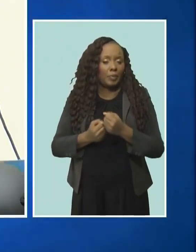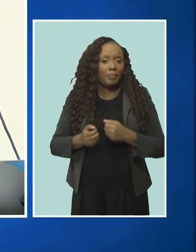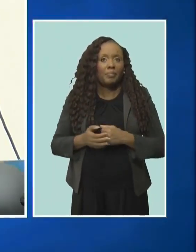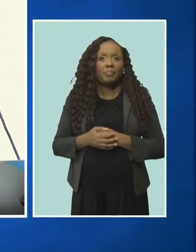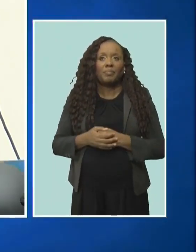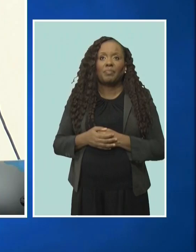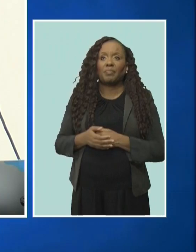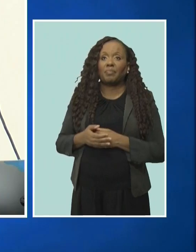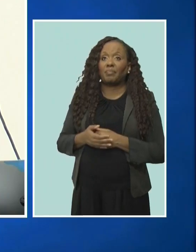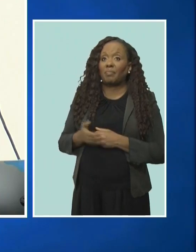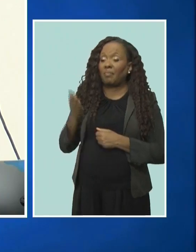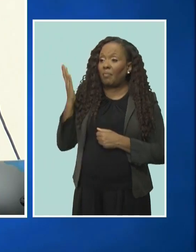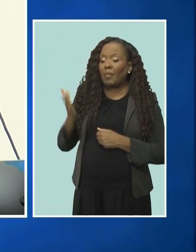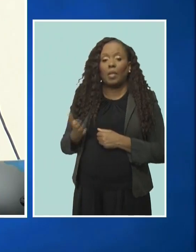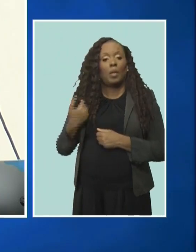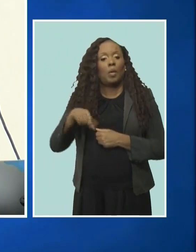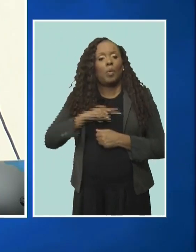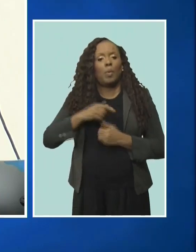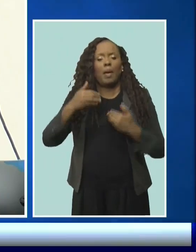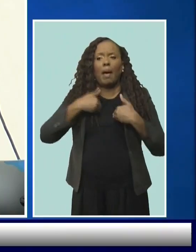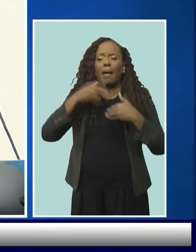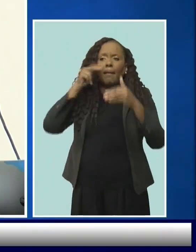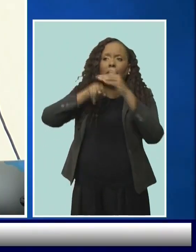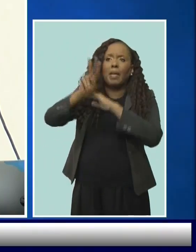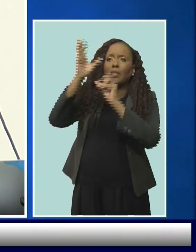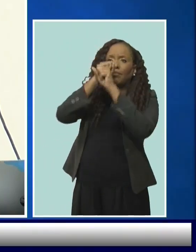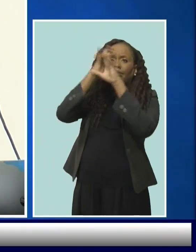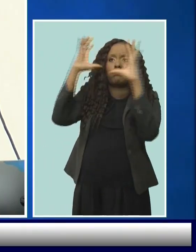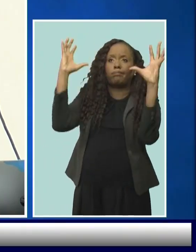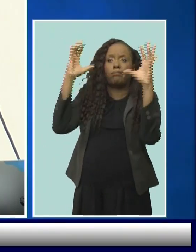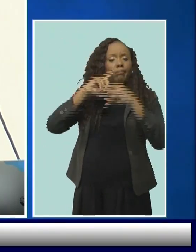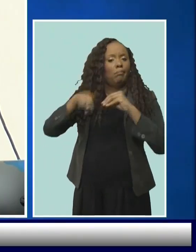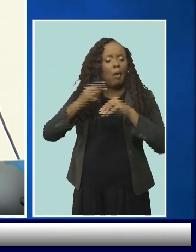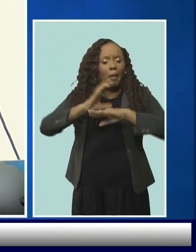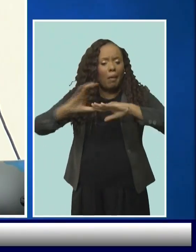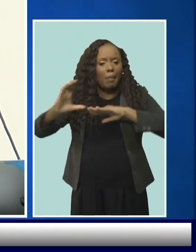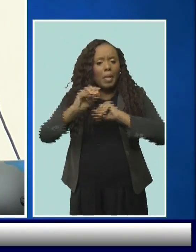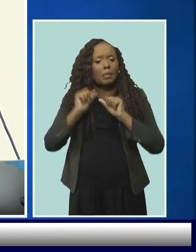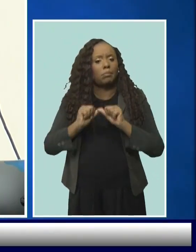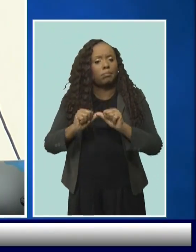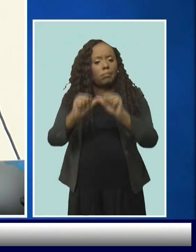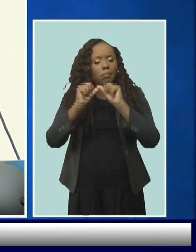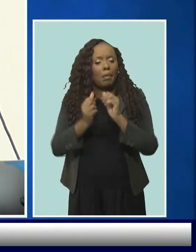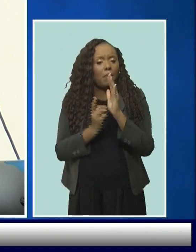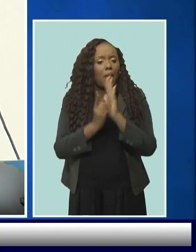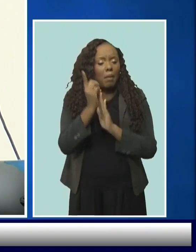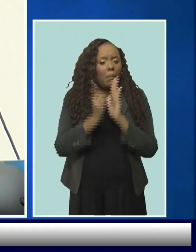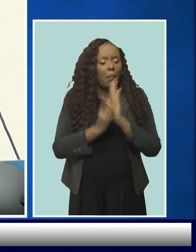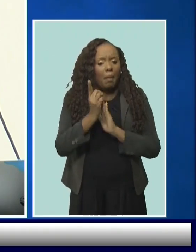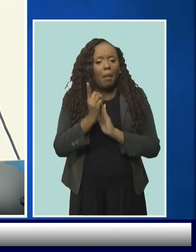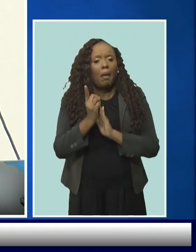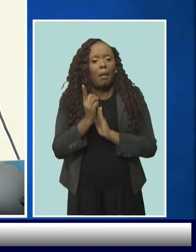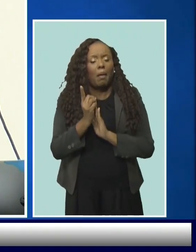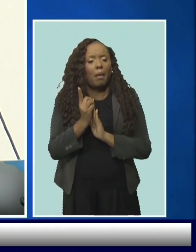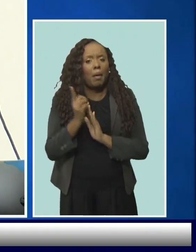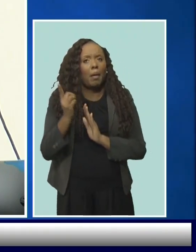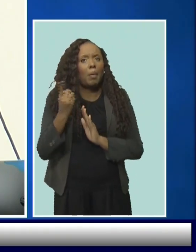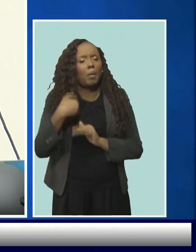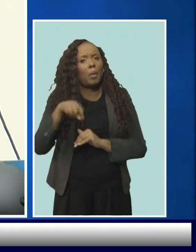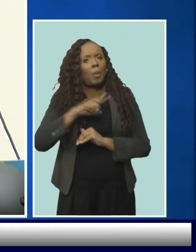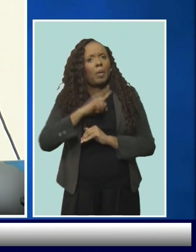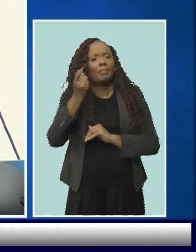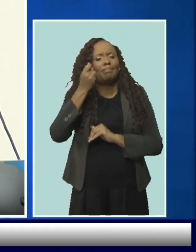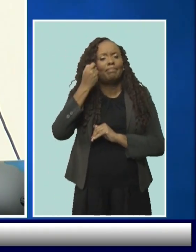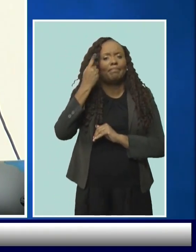pursuing our vision of putting people at the center of a Caribbean sustainable development, we recognize the need to address the